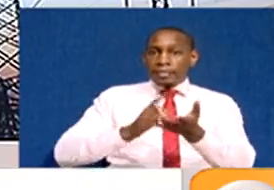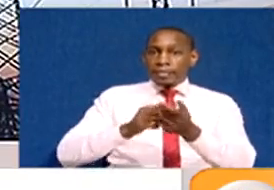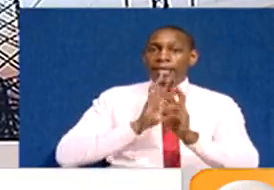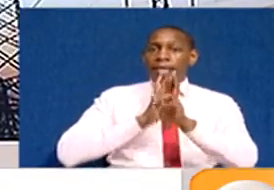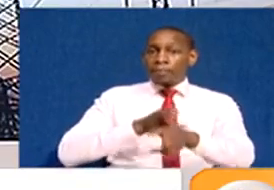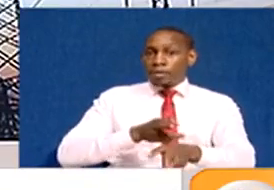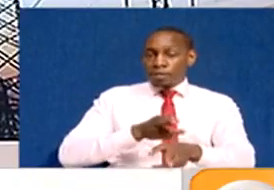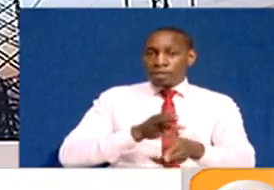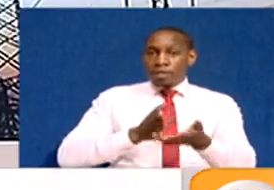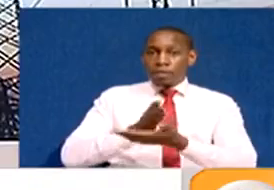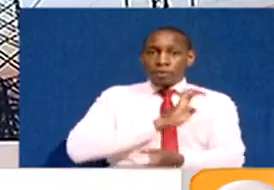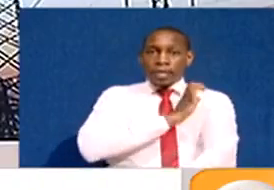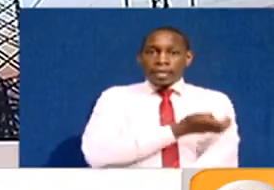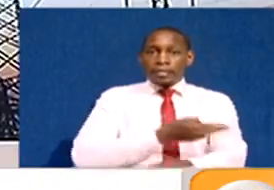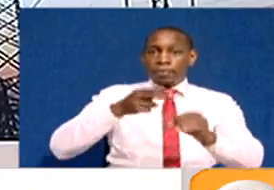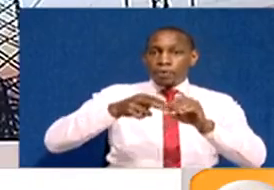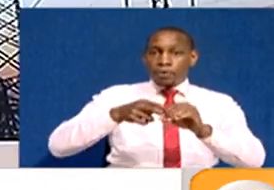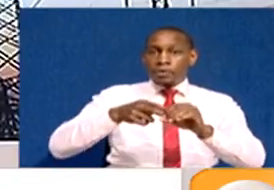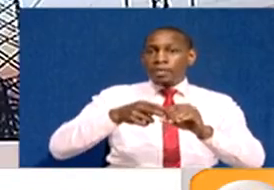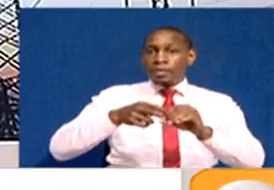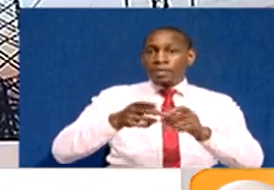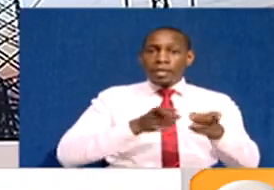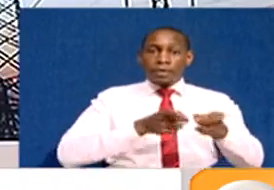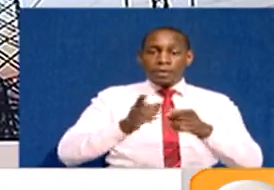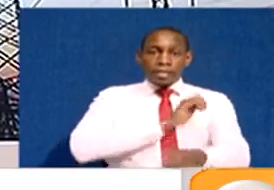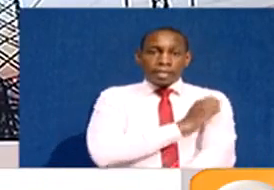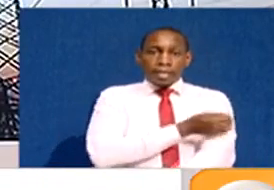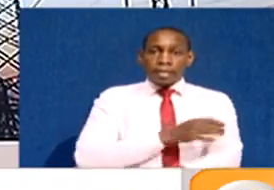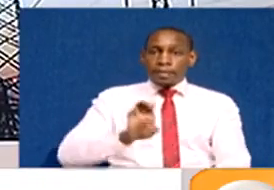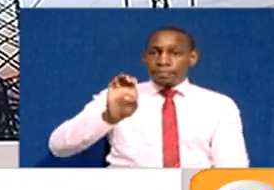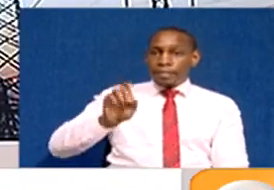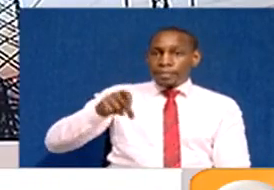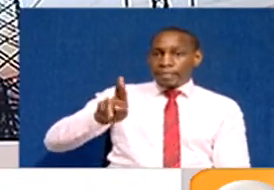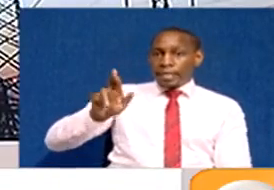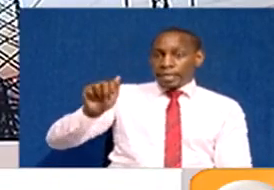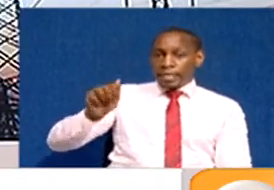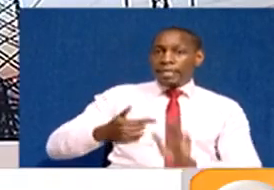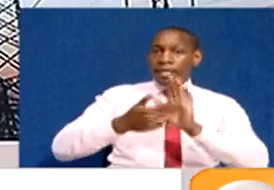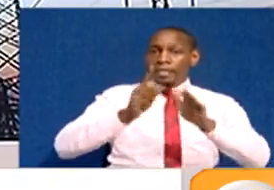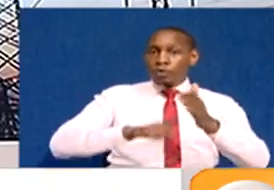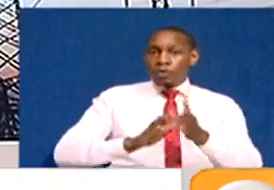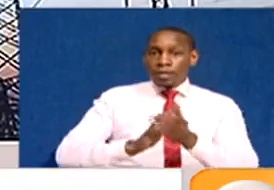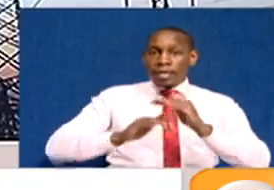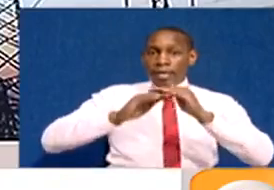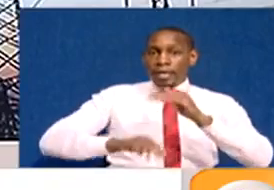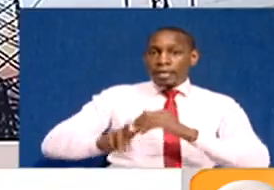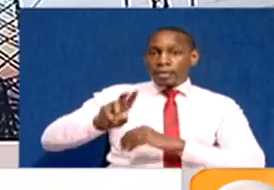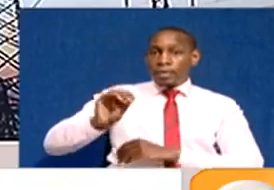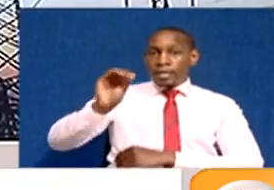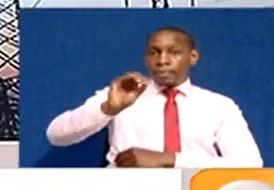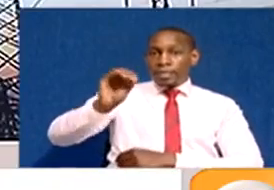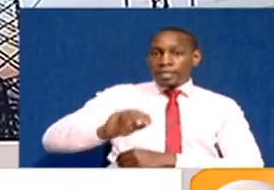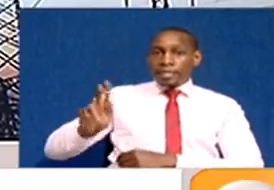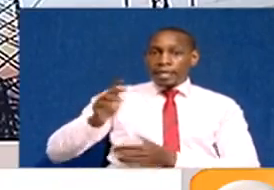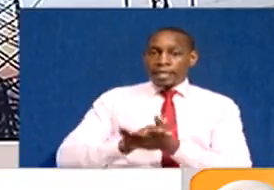Statistics Report by the Energy and Petroleum Regulatory Authority, IPRA, which shows that less than 20%